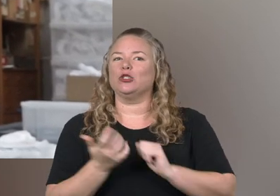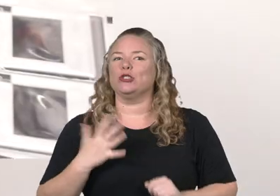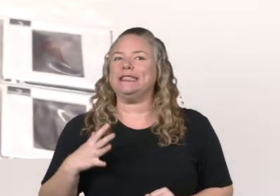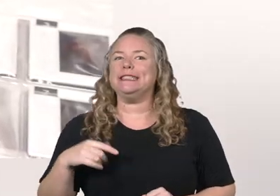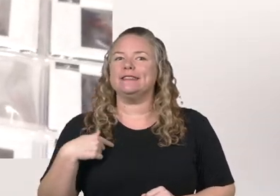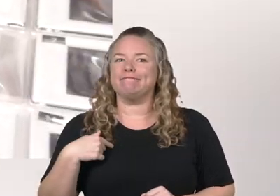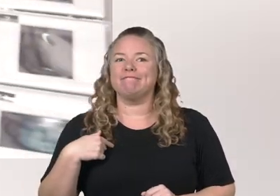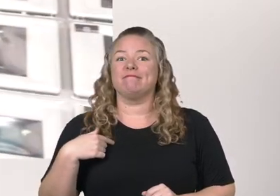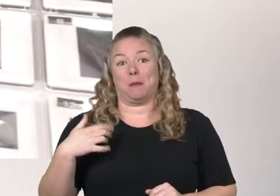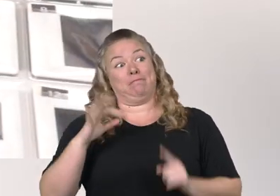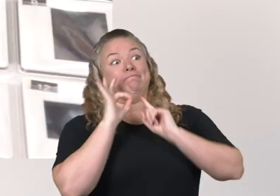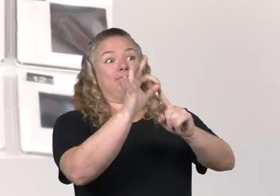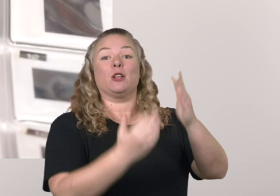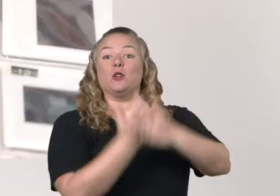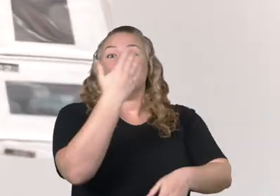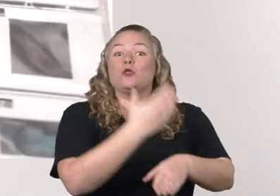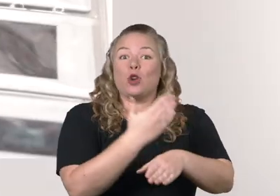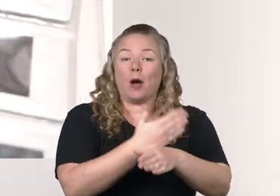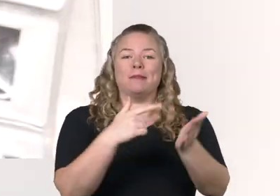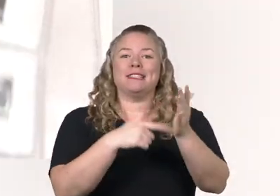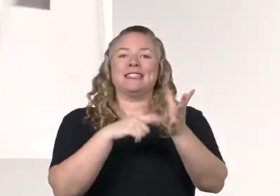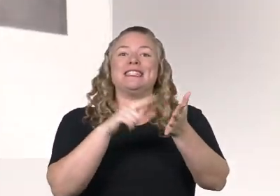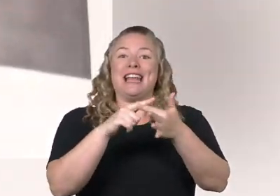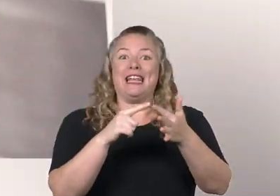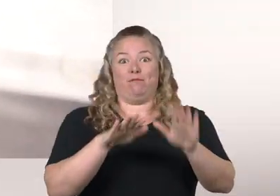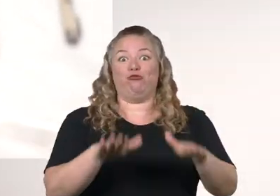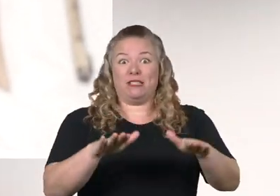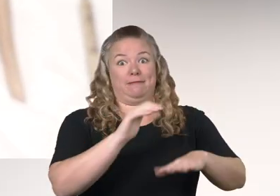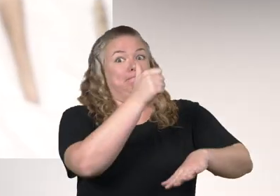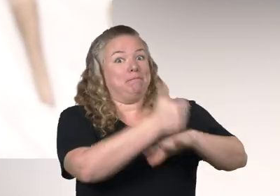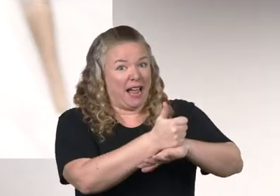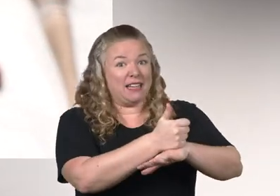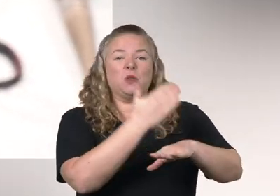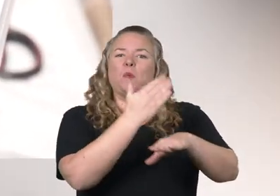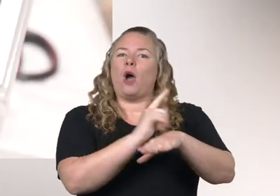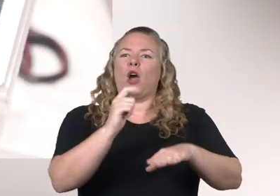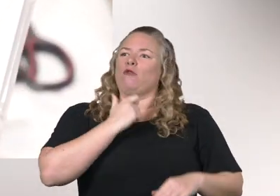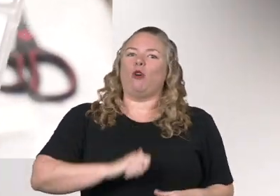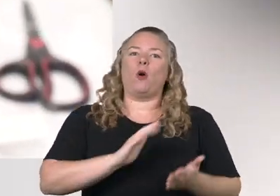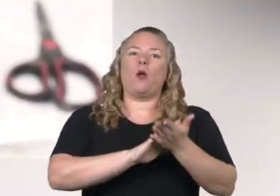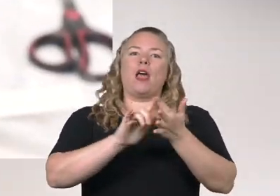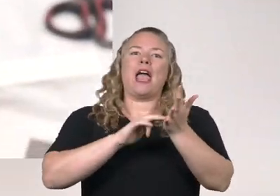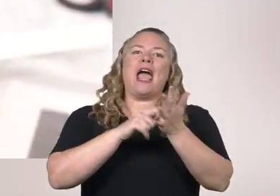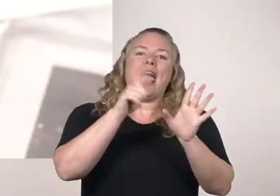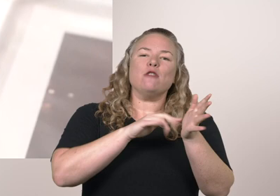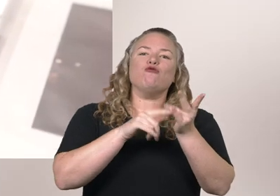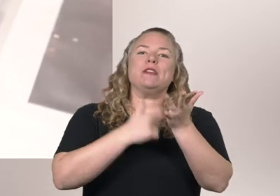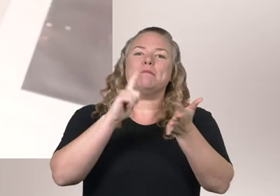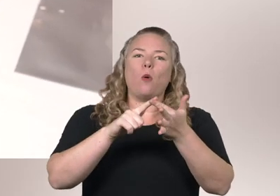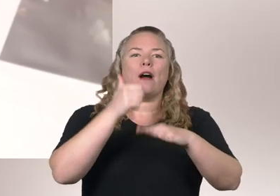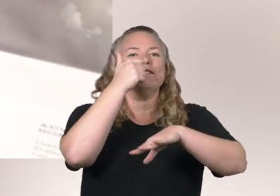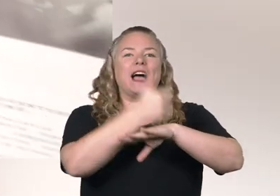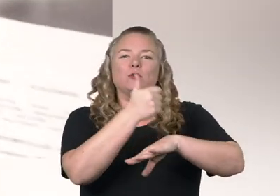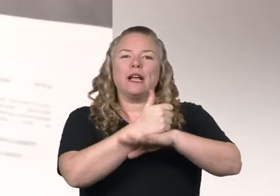change. I applied and got a new job. Based at Tate Britain, working as the Henry